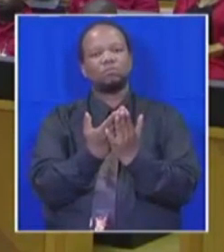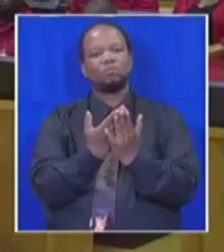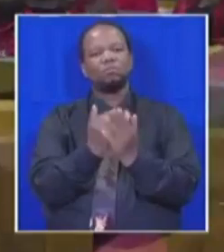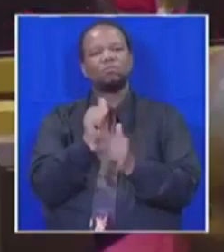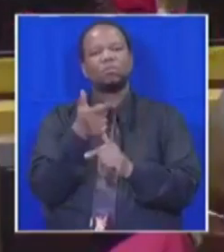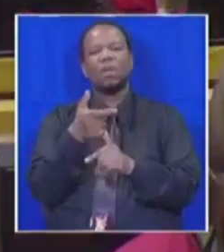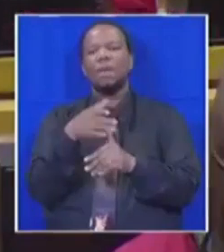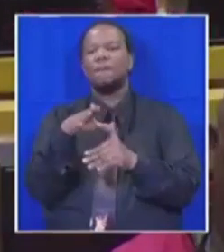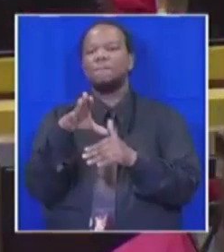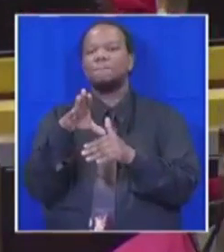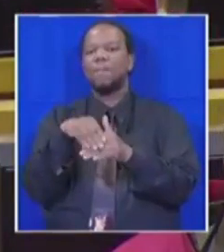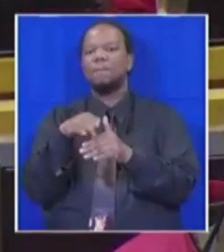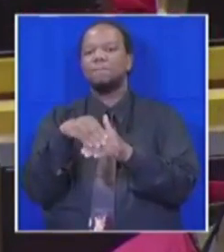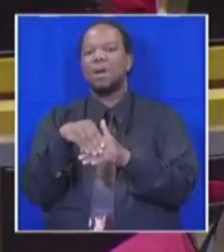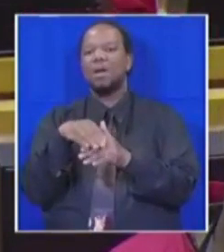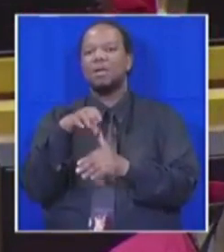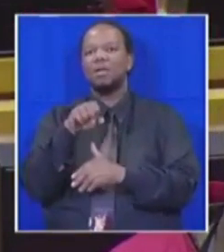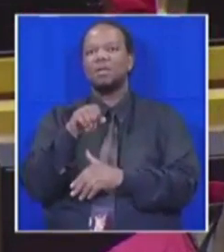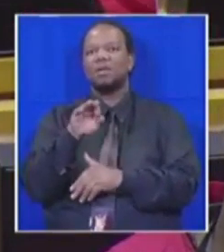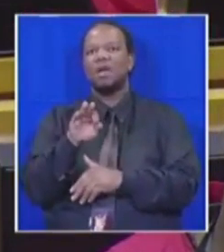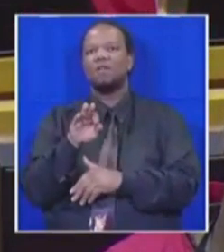members of the economic freedom Honourable fighters. Chair.